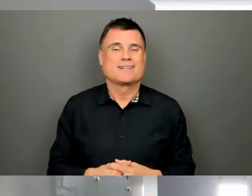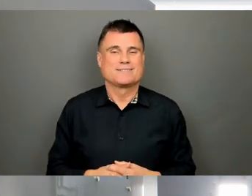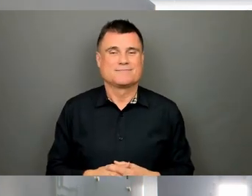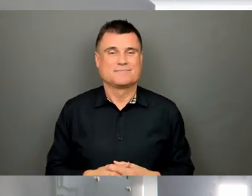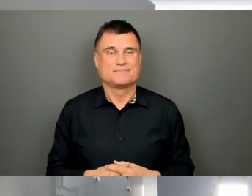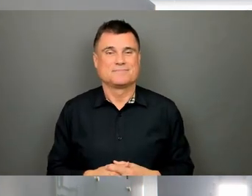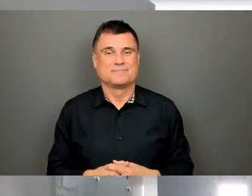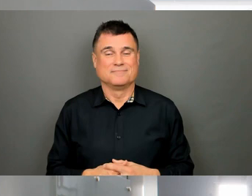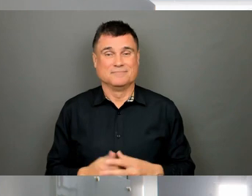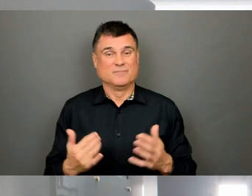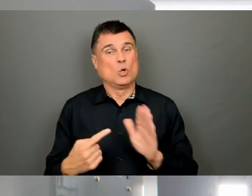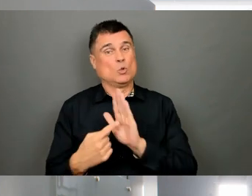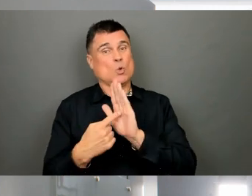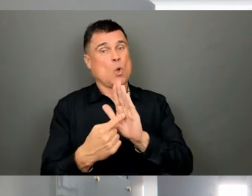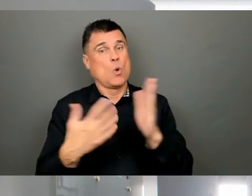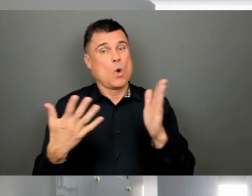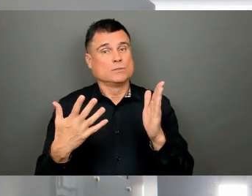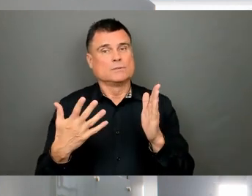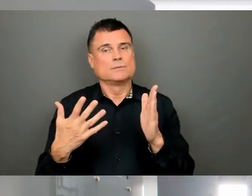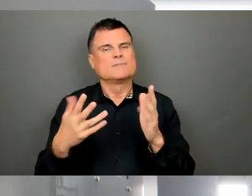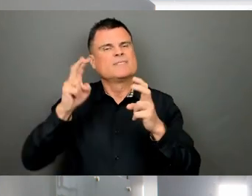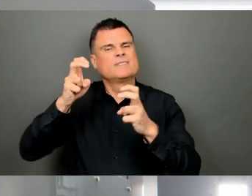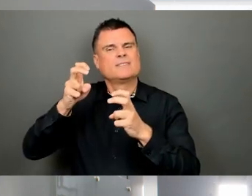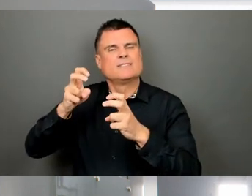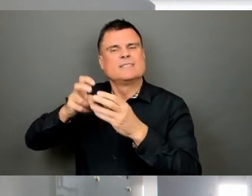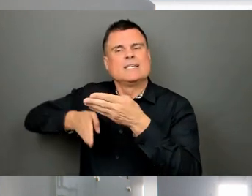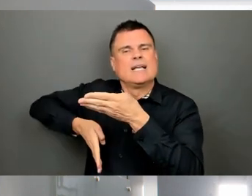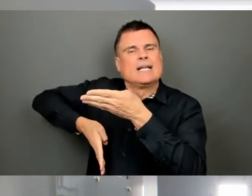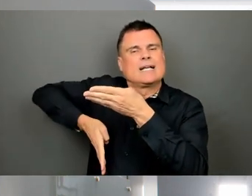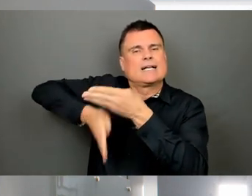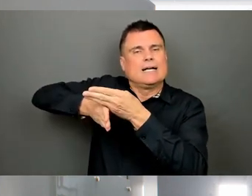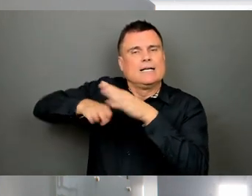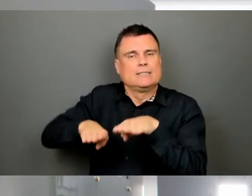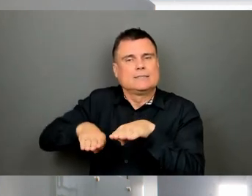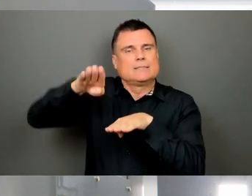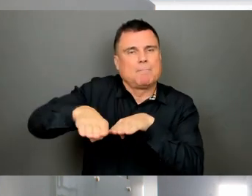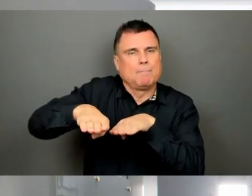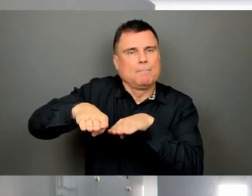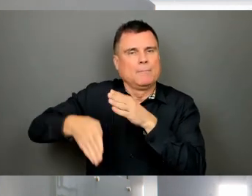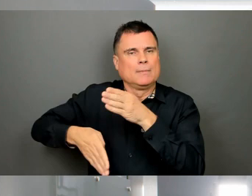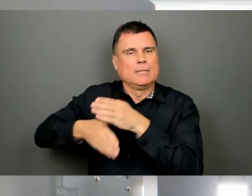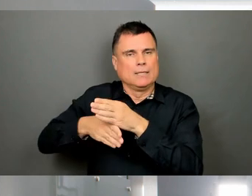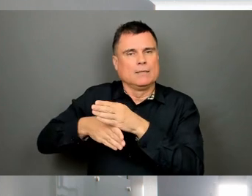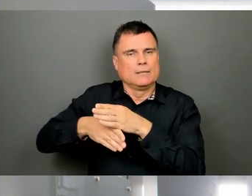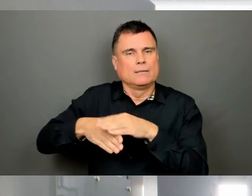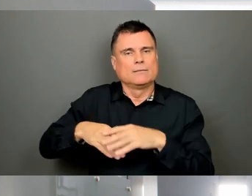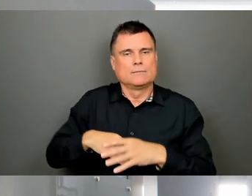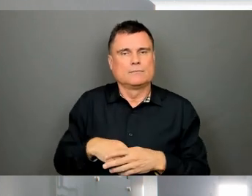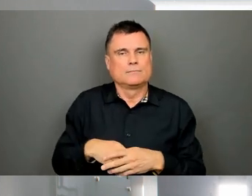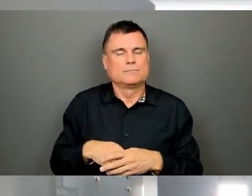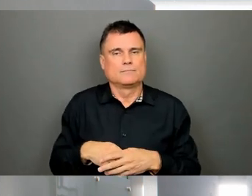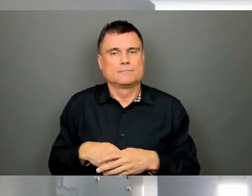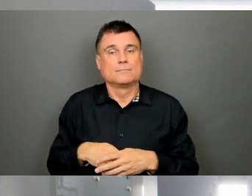All right, so now we're going to get into what we call a kick step, which is basically a hop. So if we want to kick out this